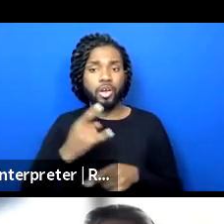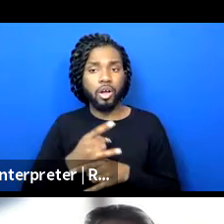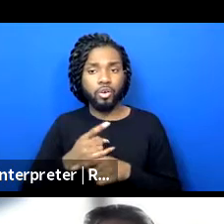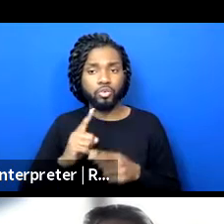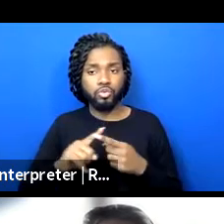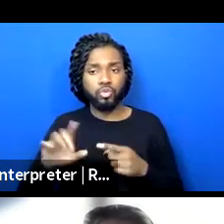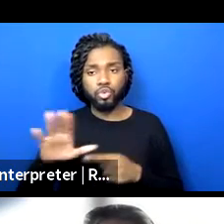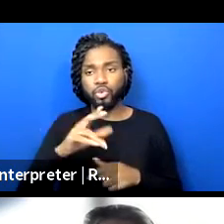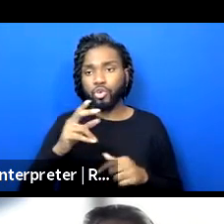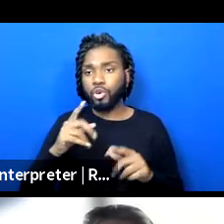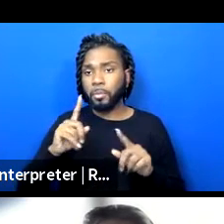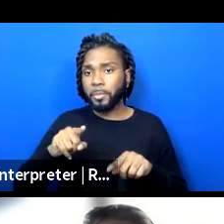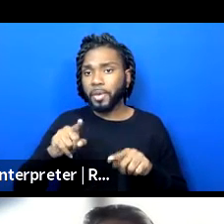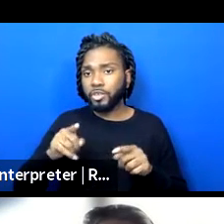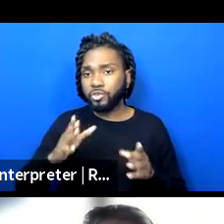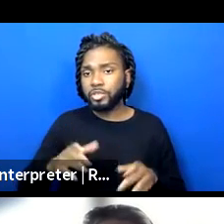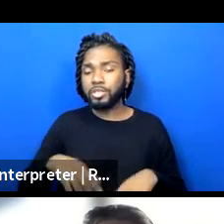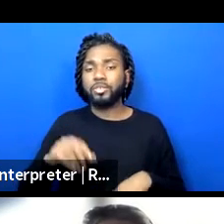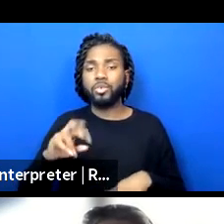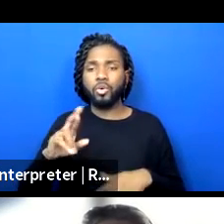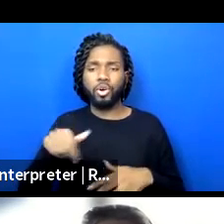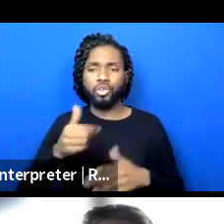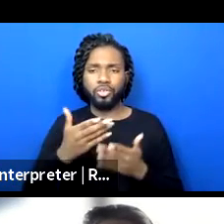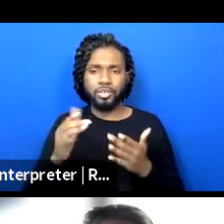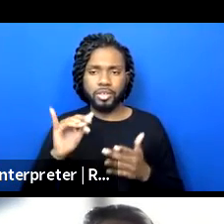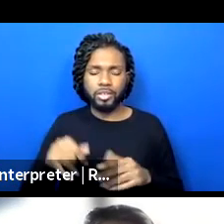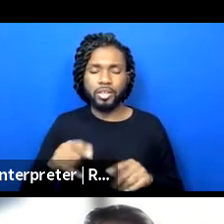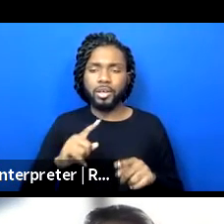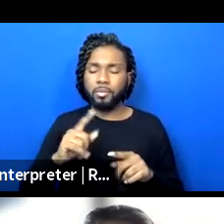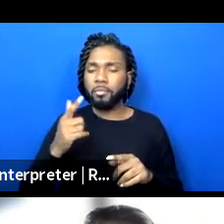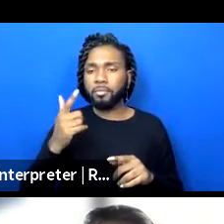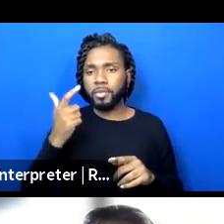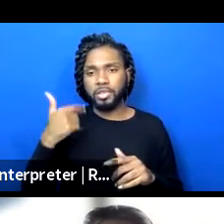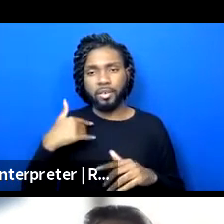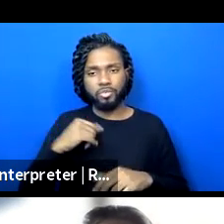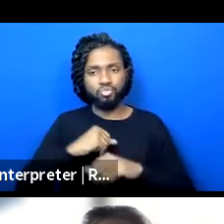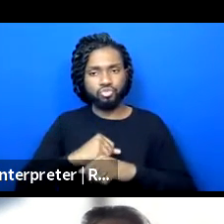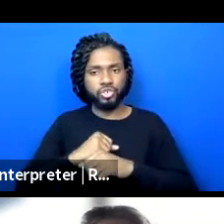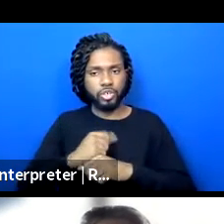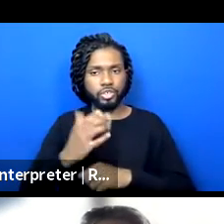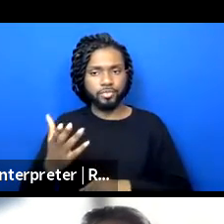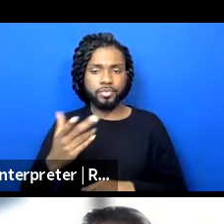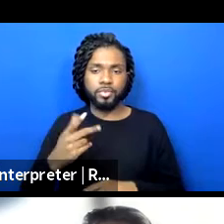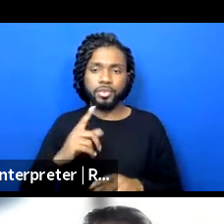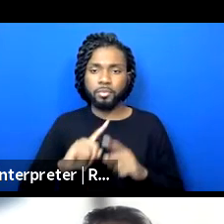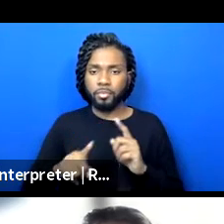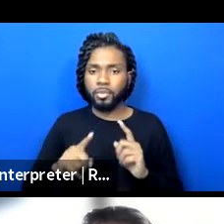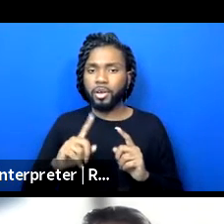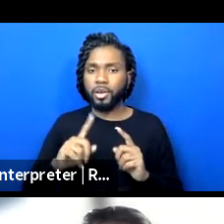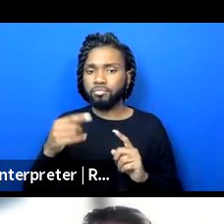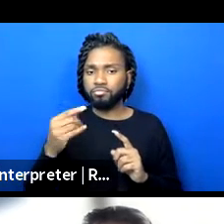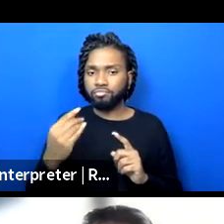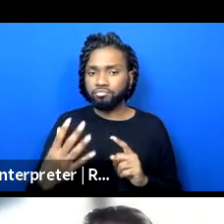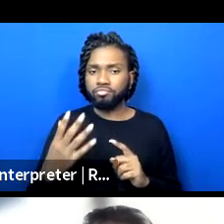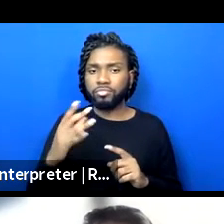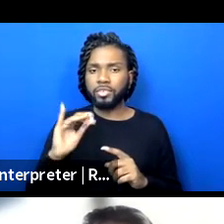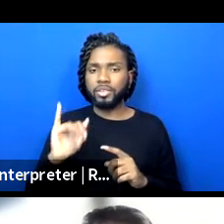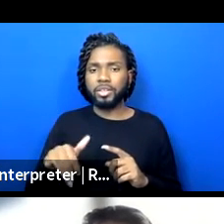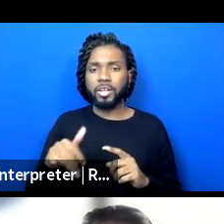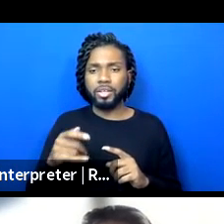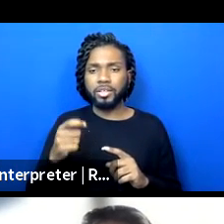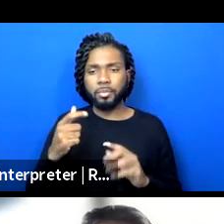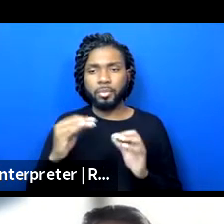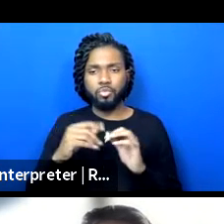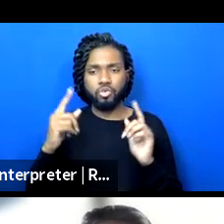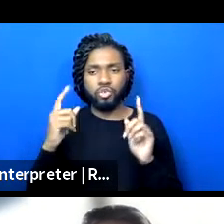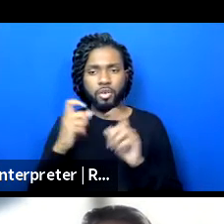to things beyond that. So there is a protection that kind of goes both ways there, just to tease out that that's a bit of more nuanced